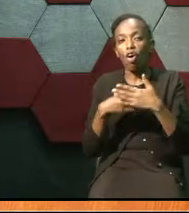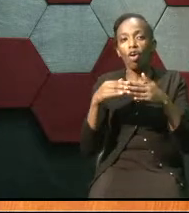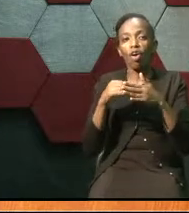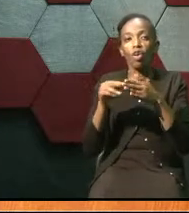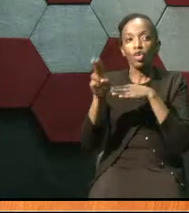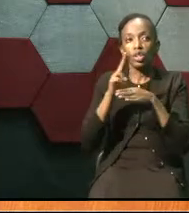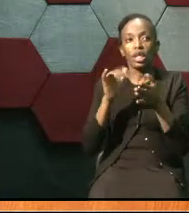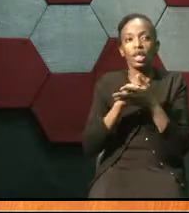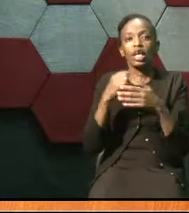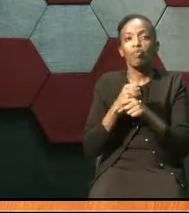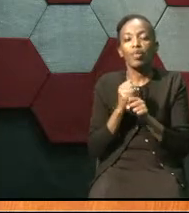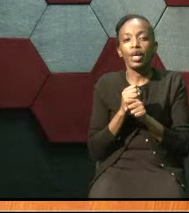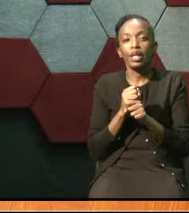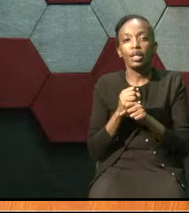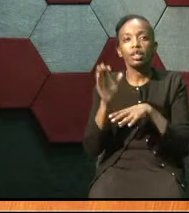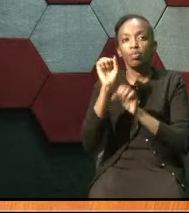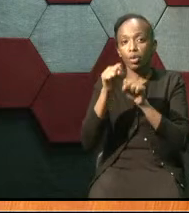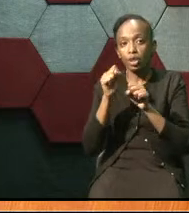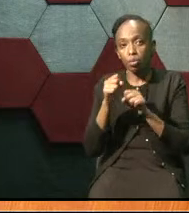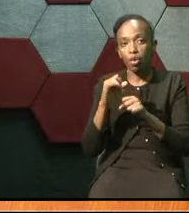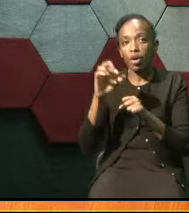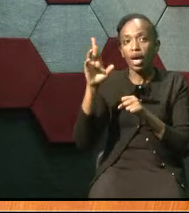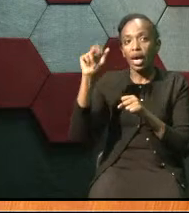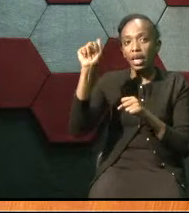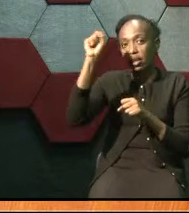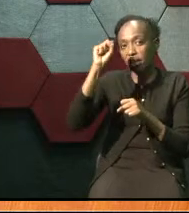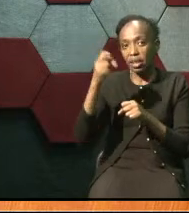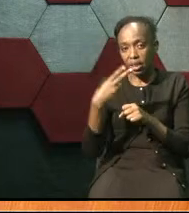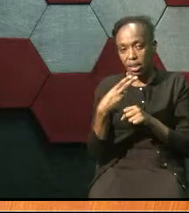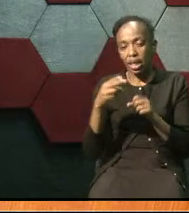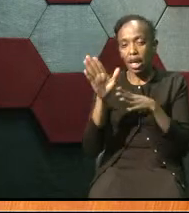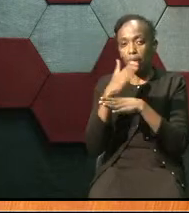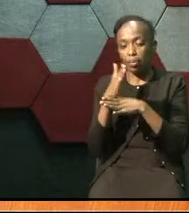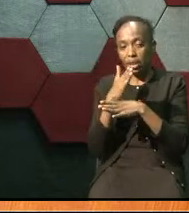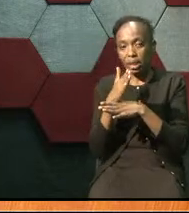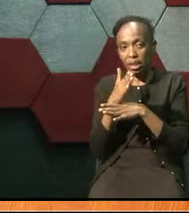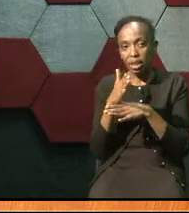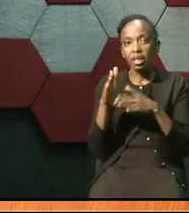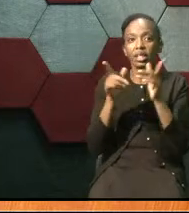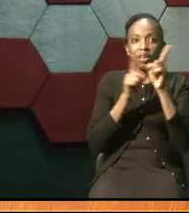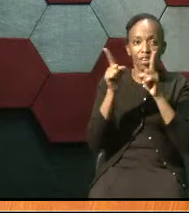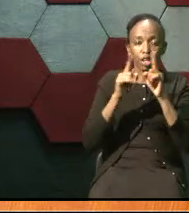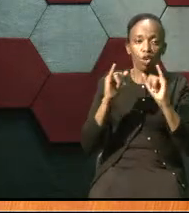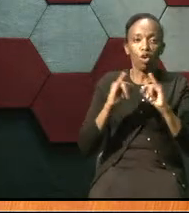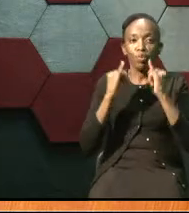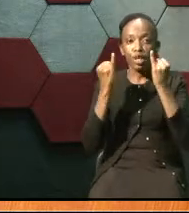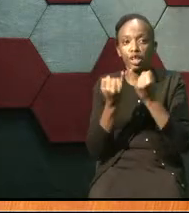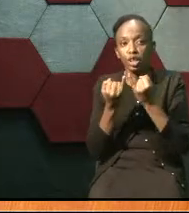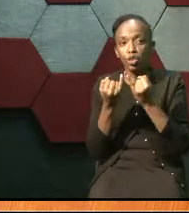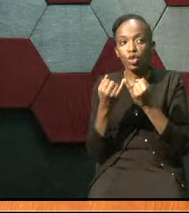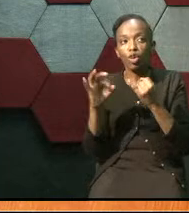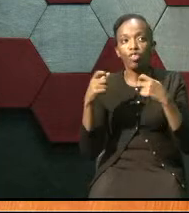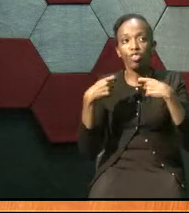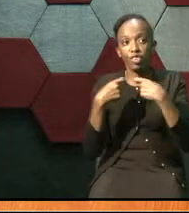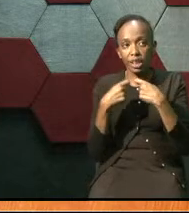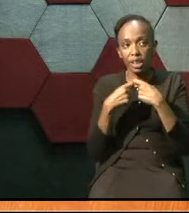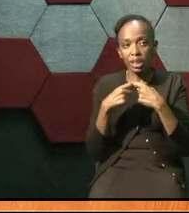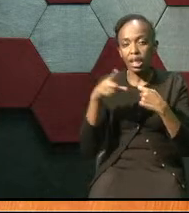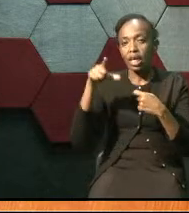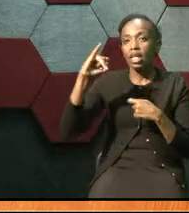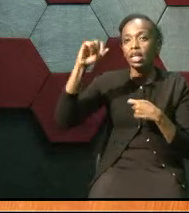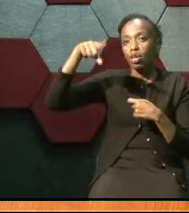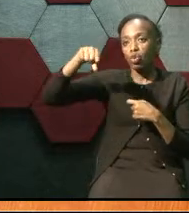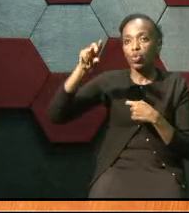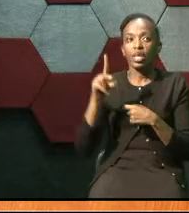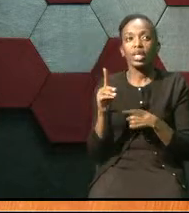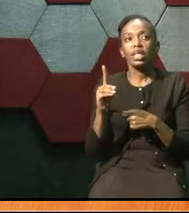And here I'm thinking of the Irish Embassy, Blaze by Safaricom, Institute of Physics, Liquid Intelligence Technologies, and